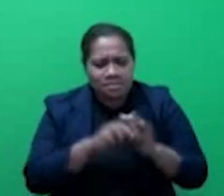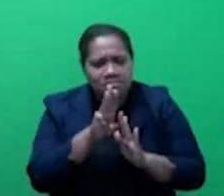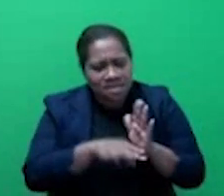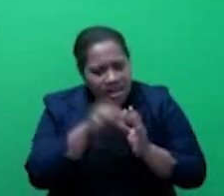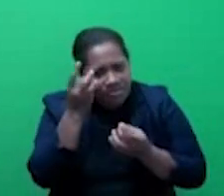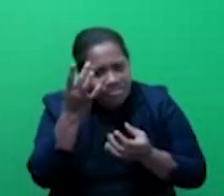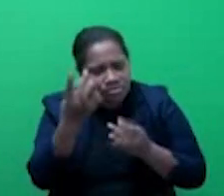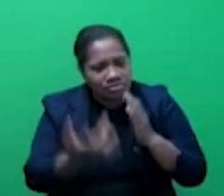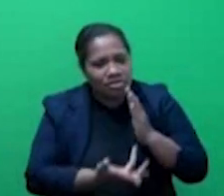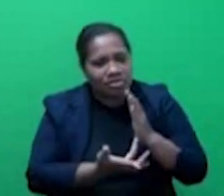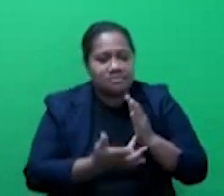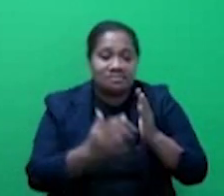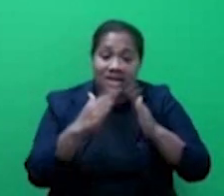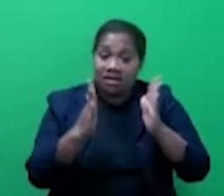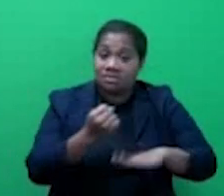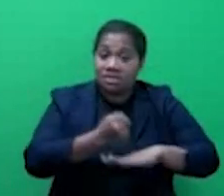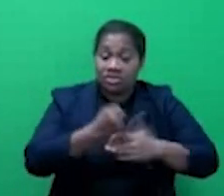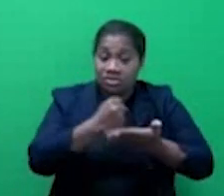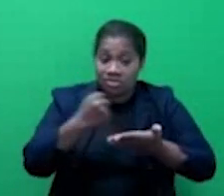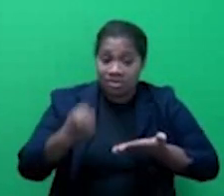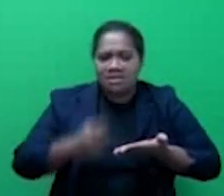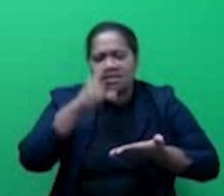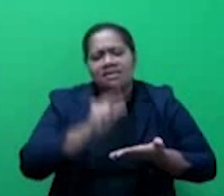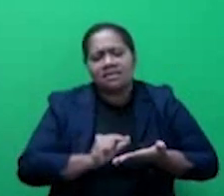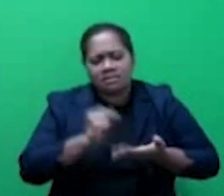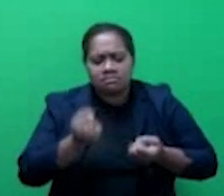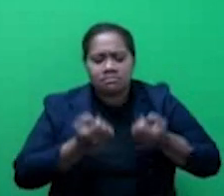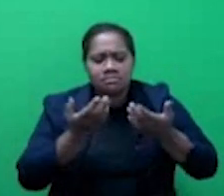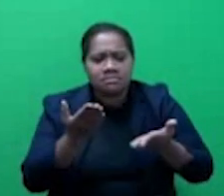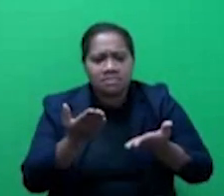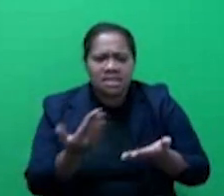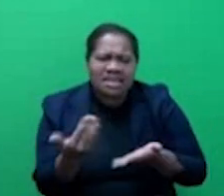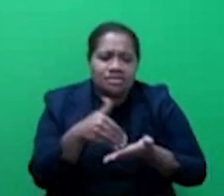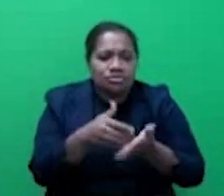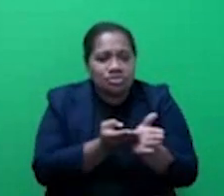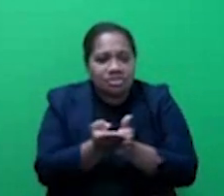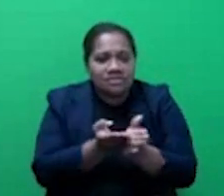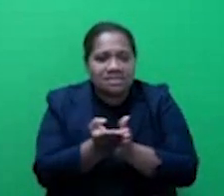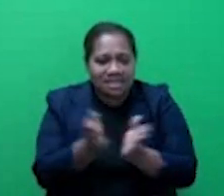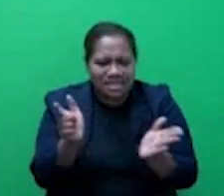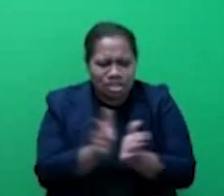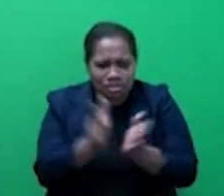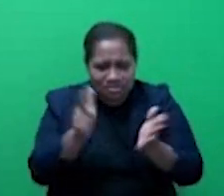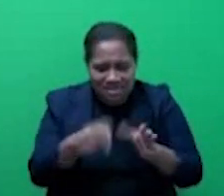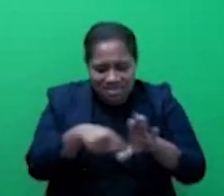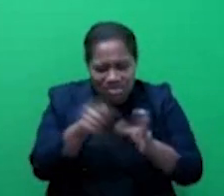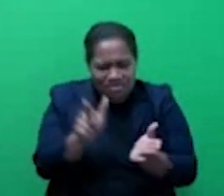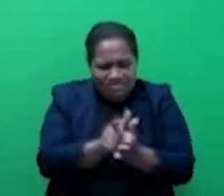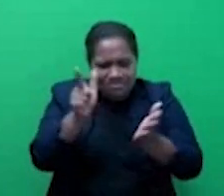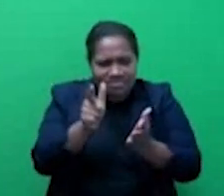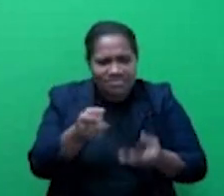technology. Housing Authority can provide additional service in legal, internal audit and risk, and land and